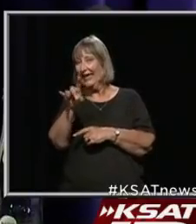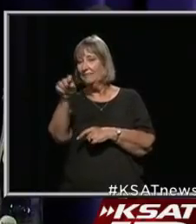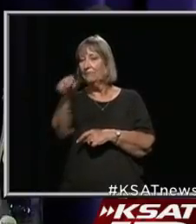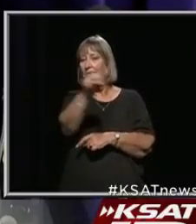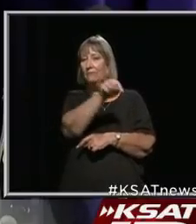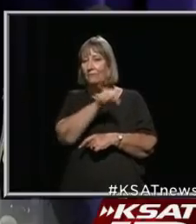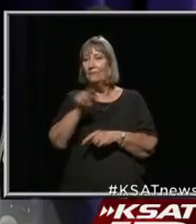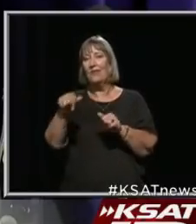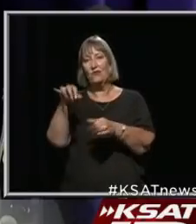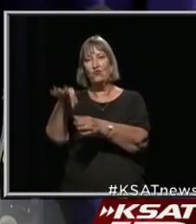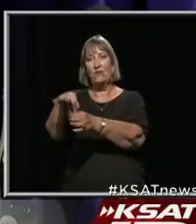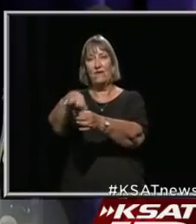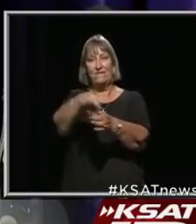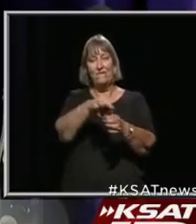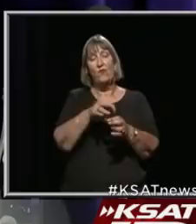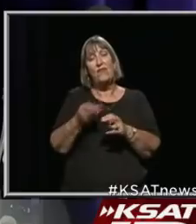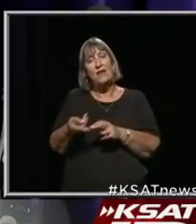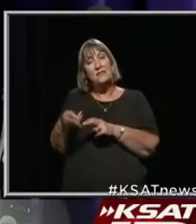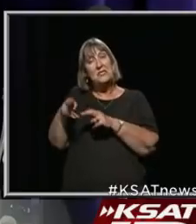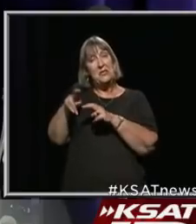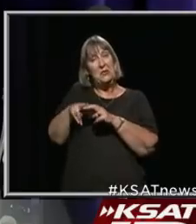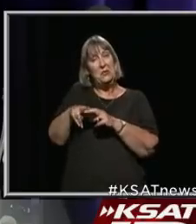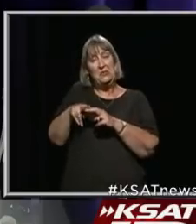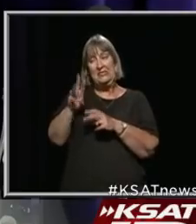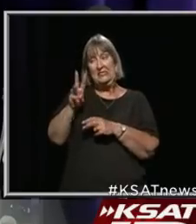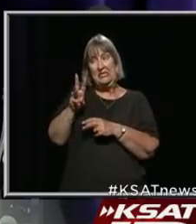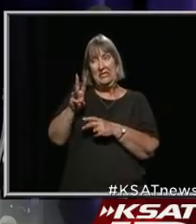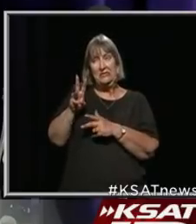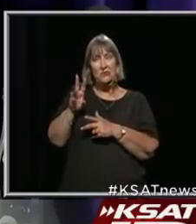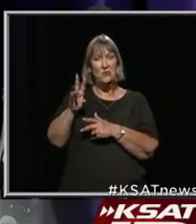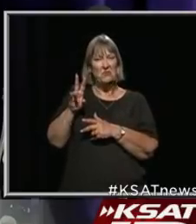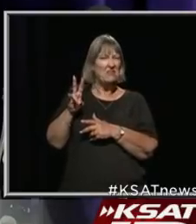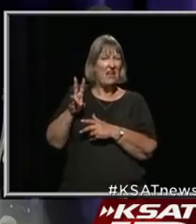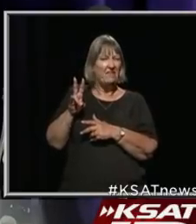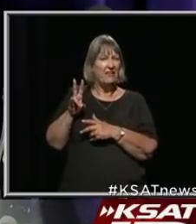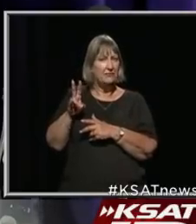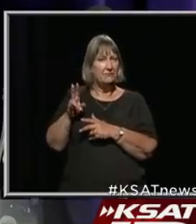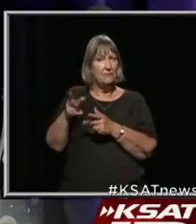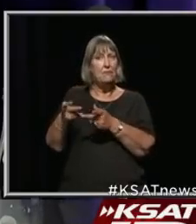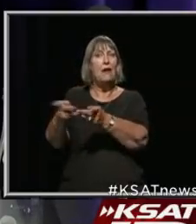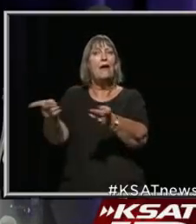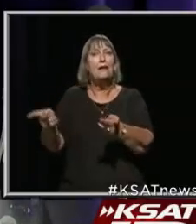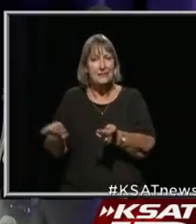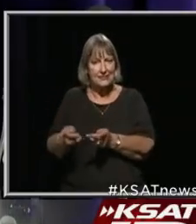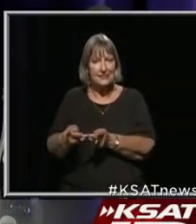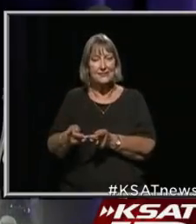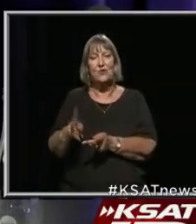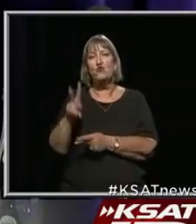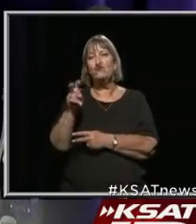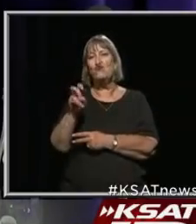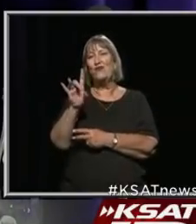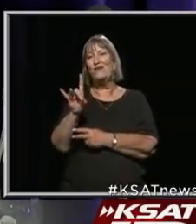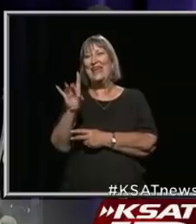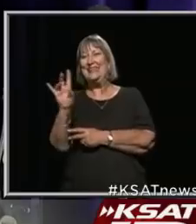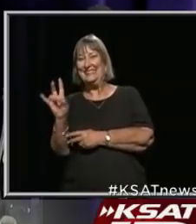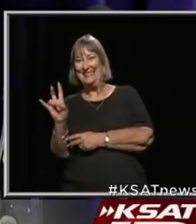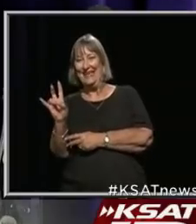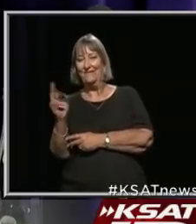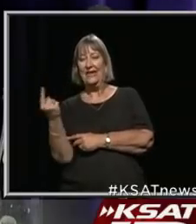County. So it's up about 6 or 7 from the last presidential election, 287 election